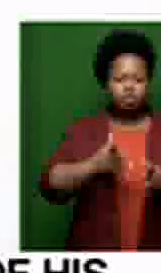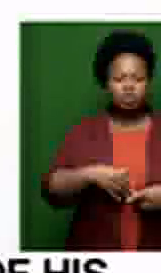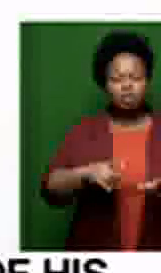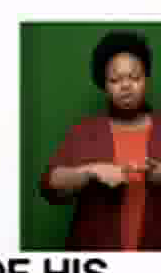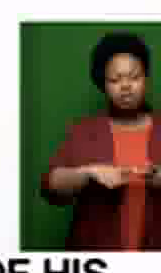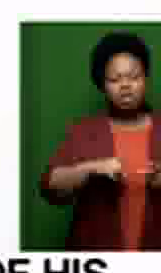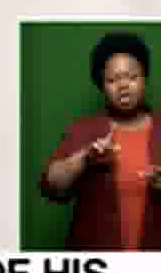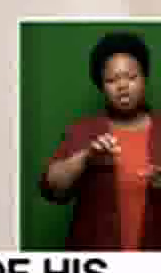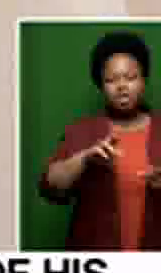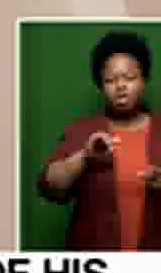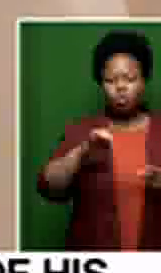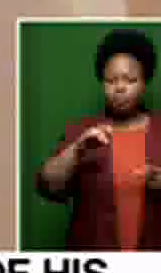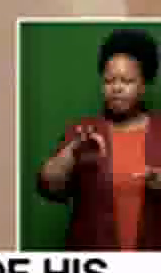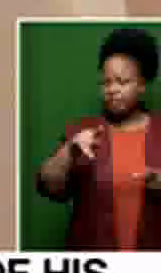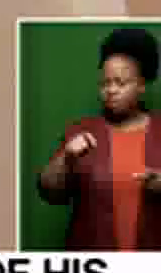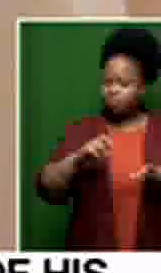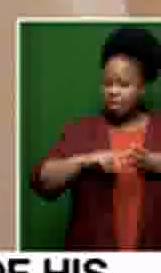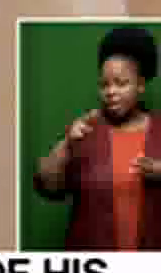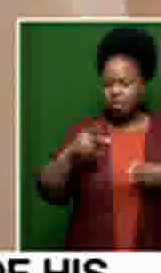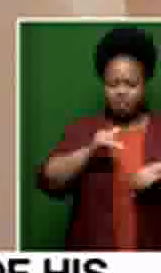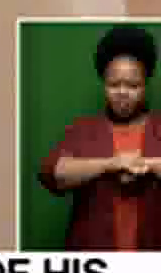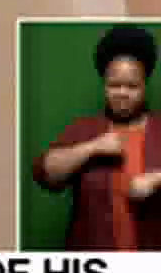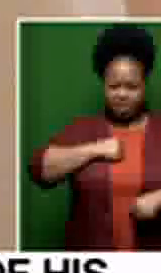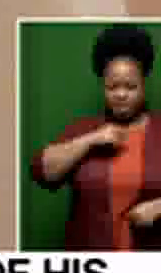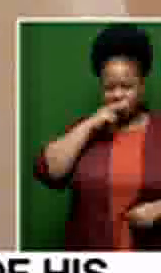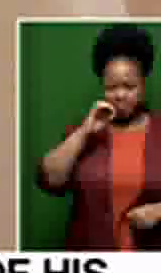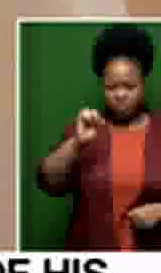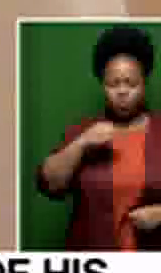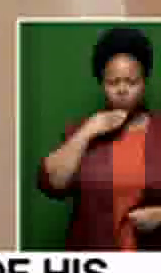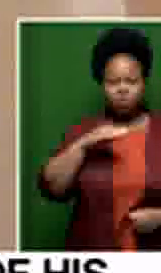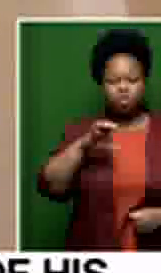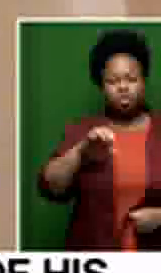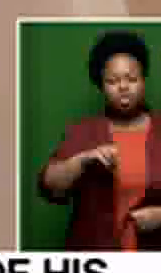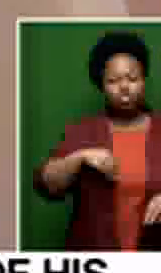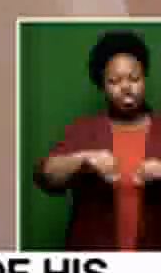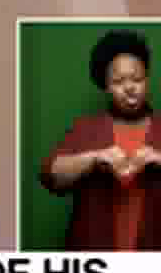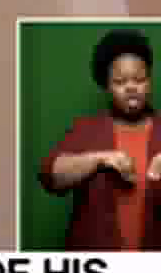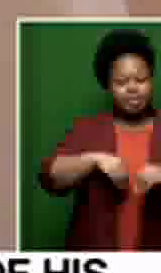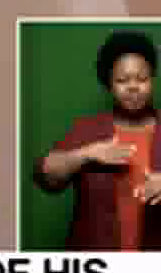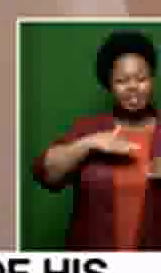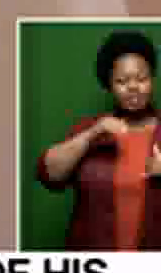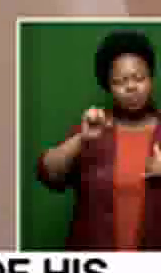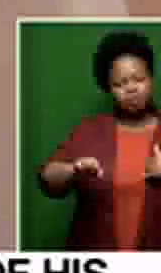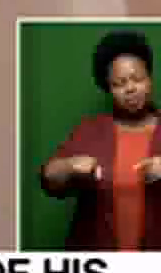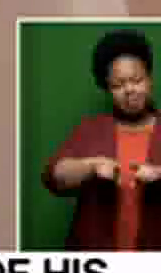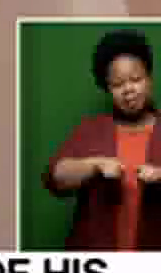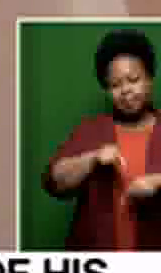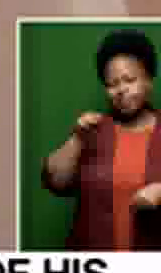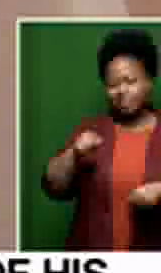as Reload Beats. And I had a good friend of mine by the name of Kiss Beats, who's also a phenomenal